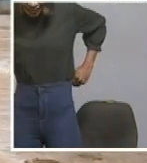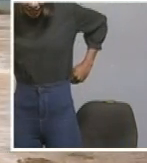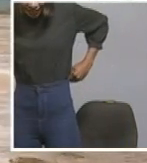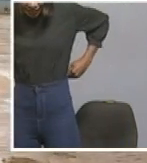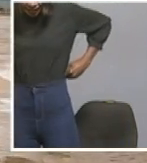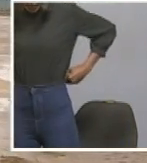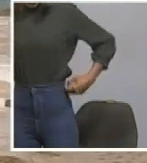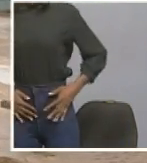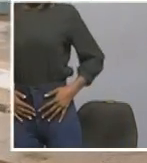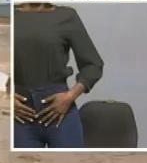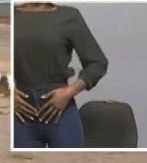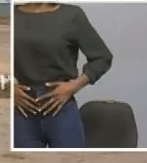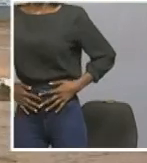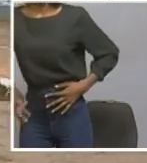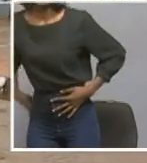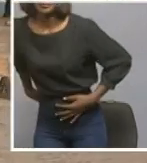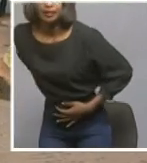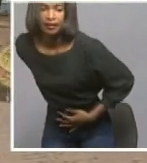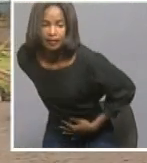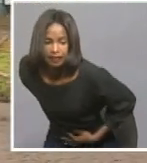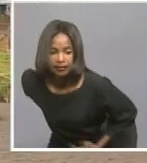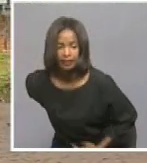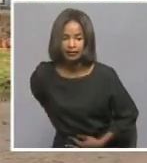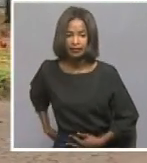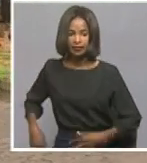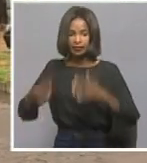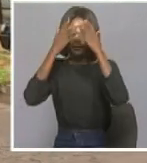I can hear you. But can you hear me?